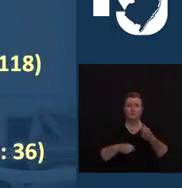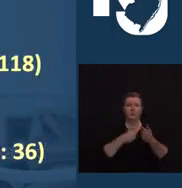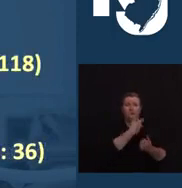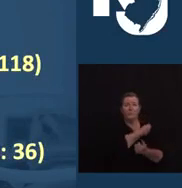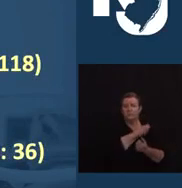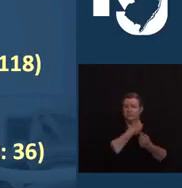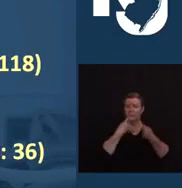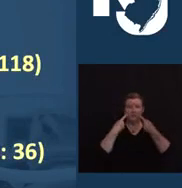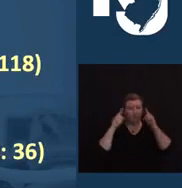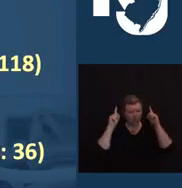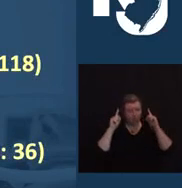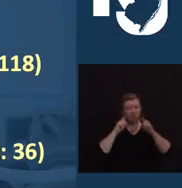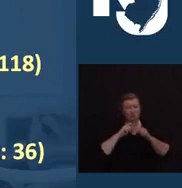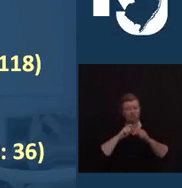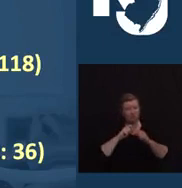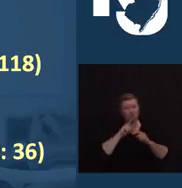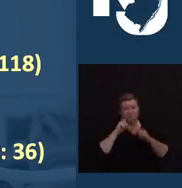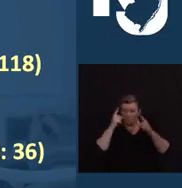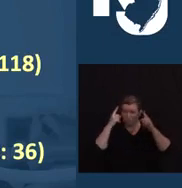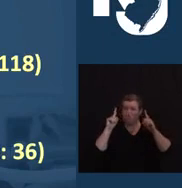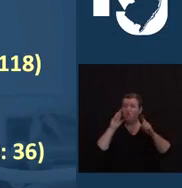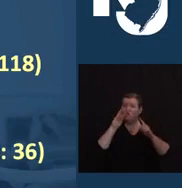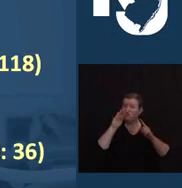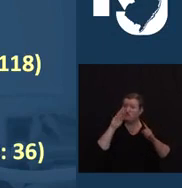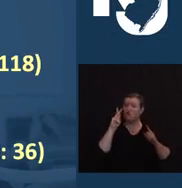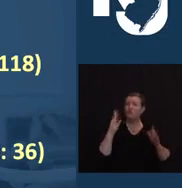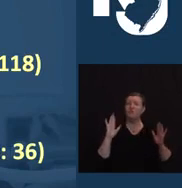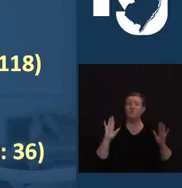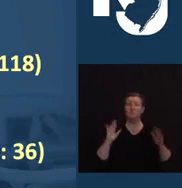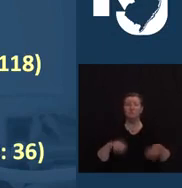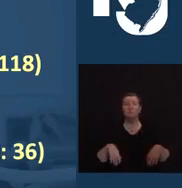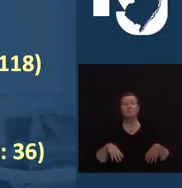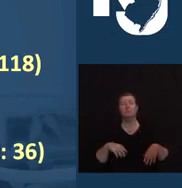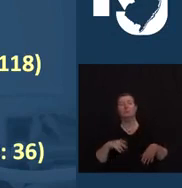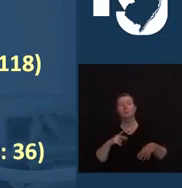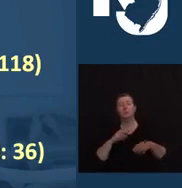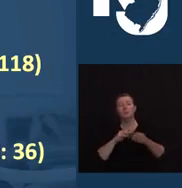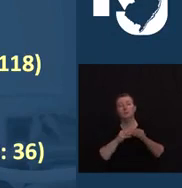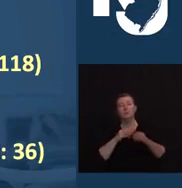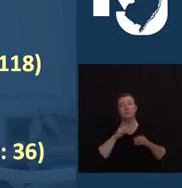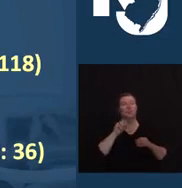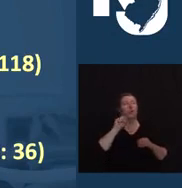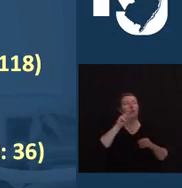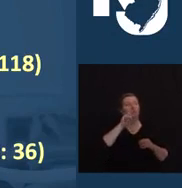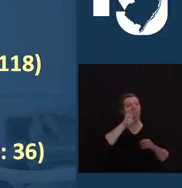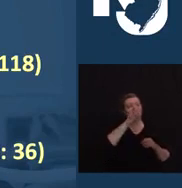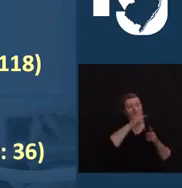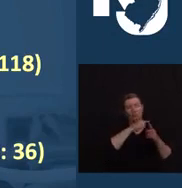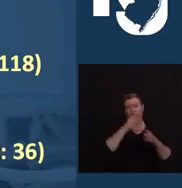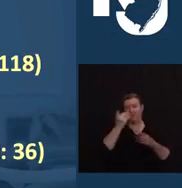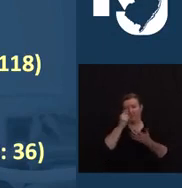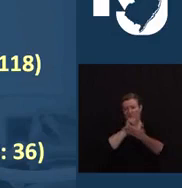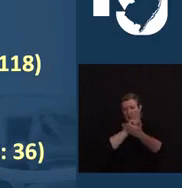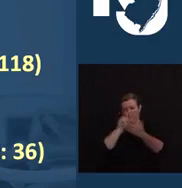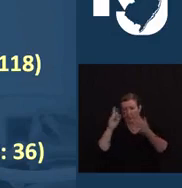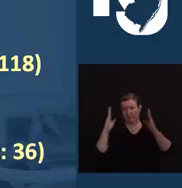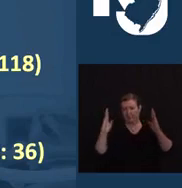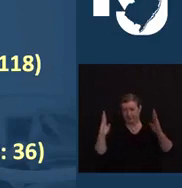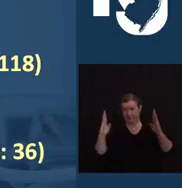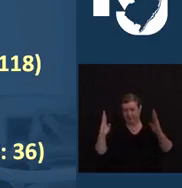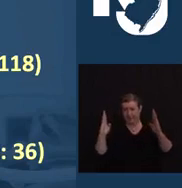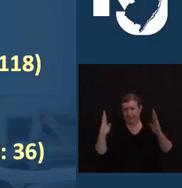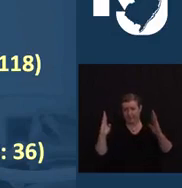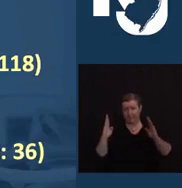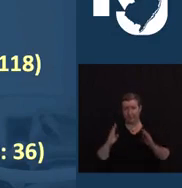at only the numbers for the week of August 9th through 15th, specifically, the case gets even stronger. And again, this is in the